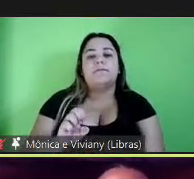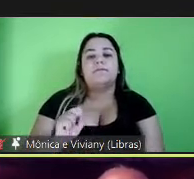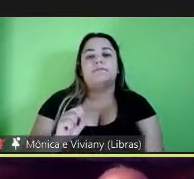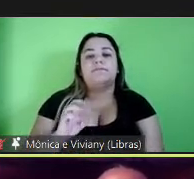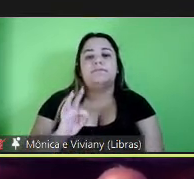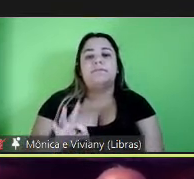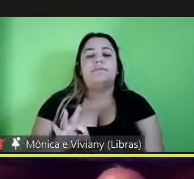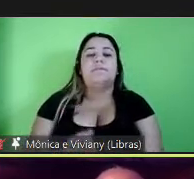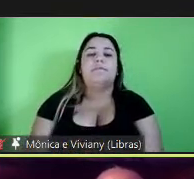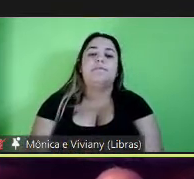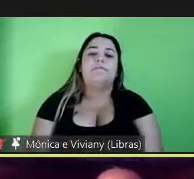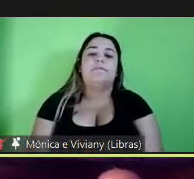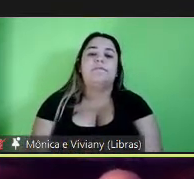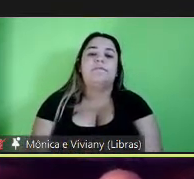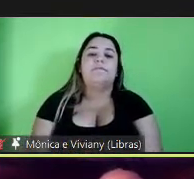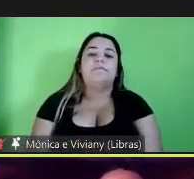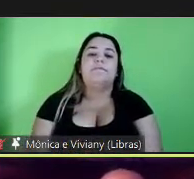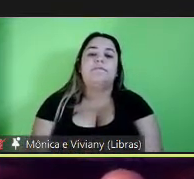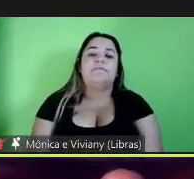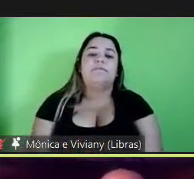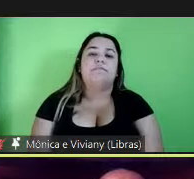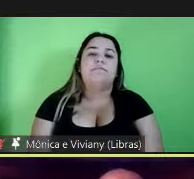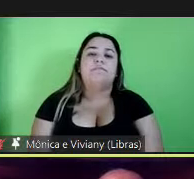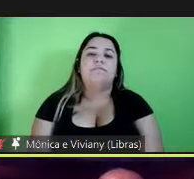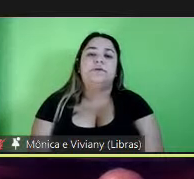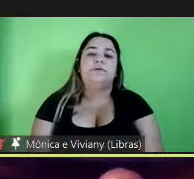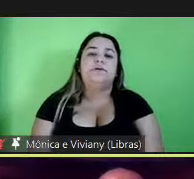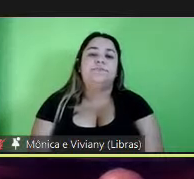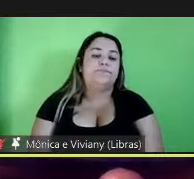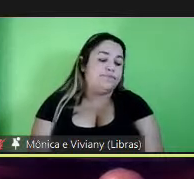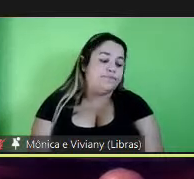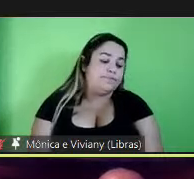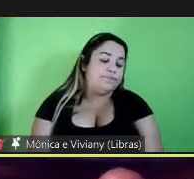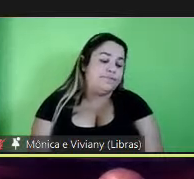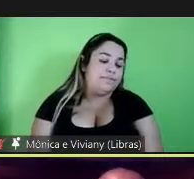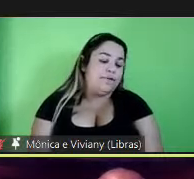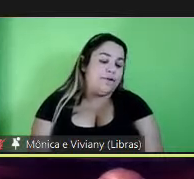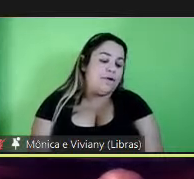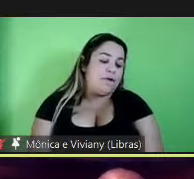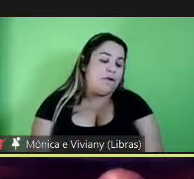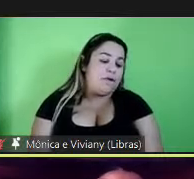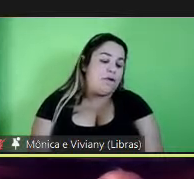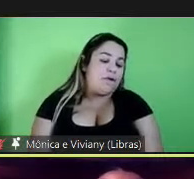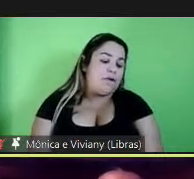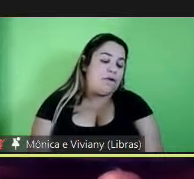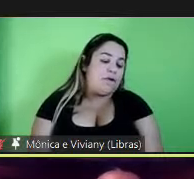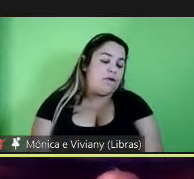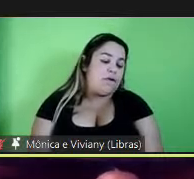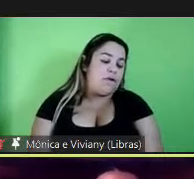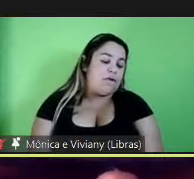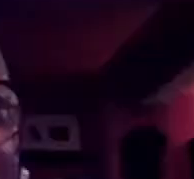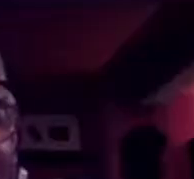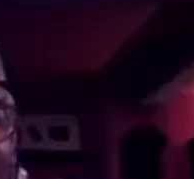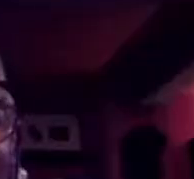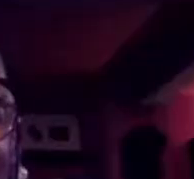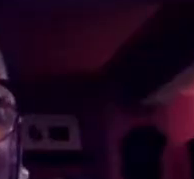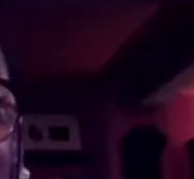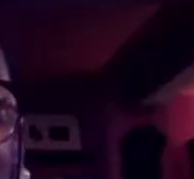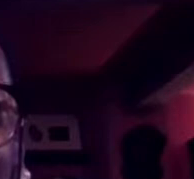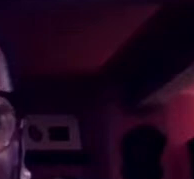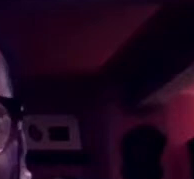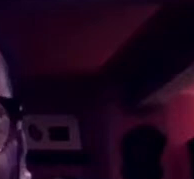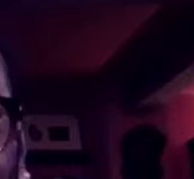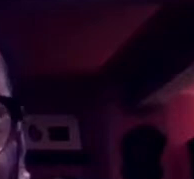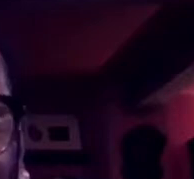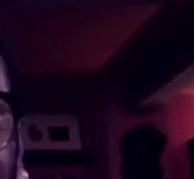before, it's not working now. Bear with me. I may have to go out and come back again.